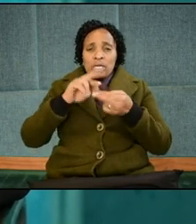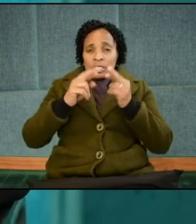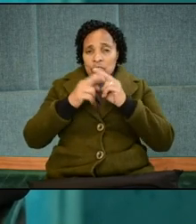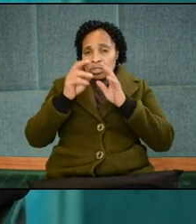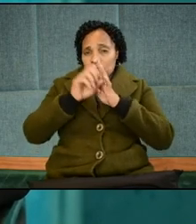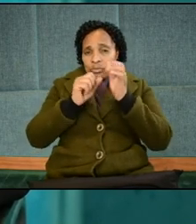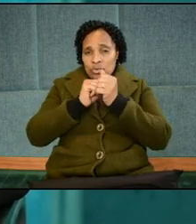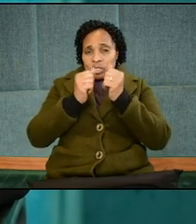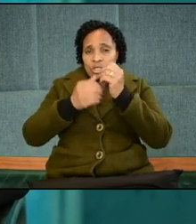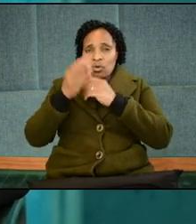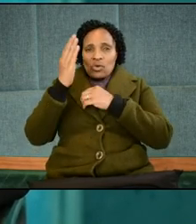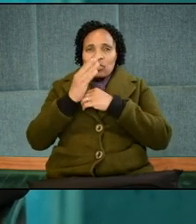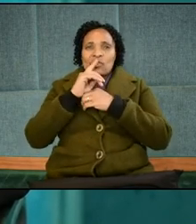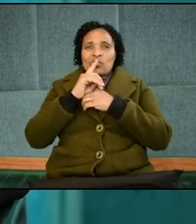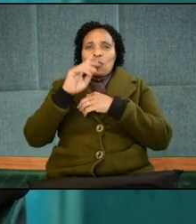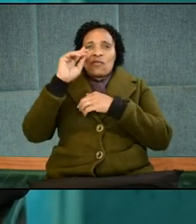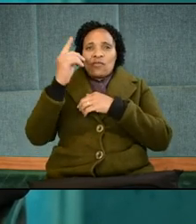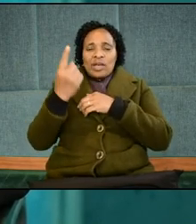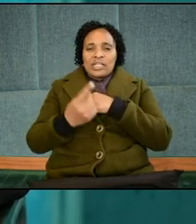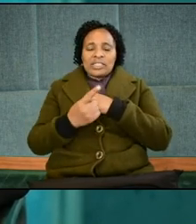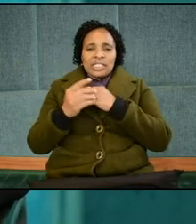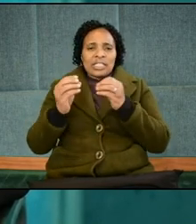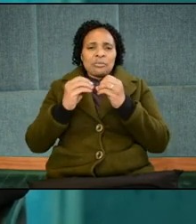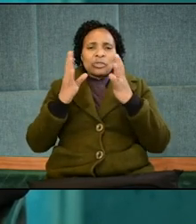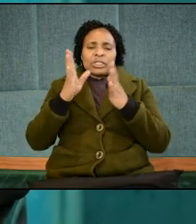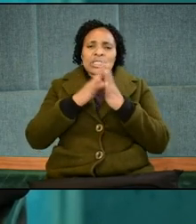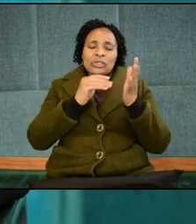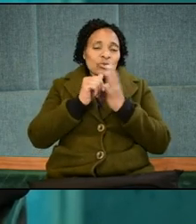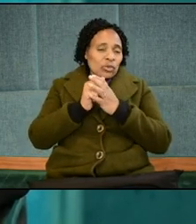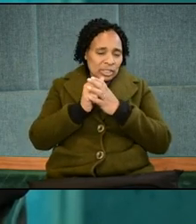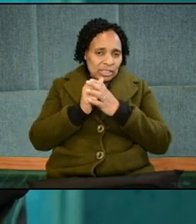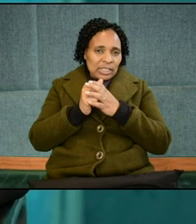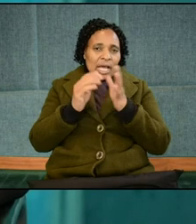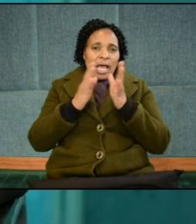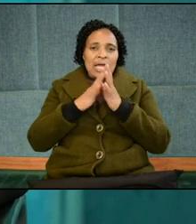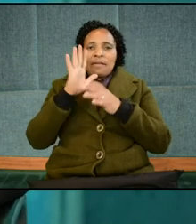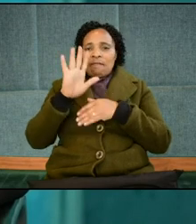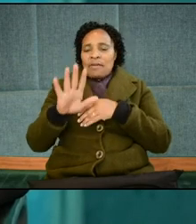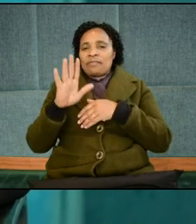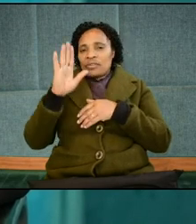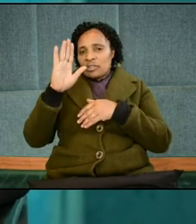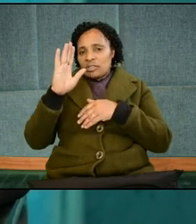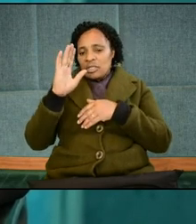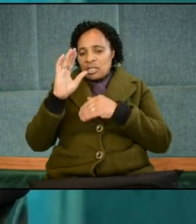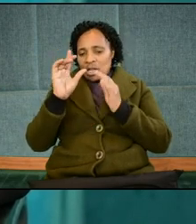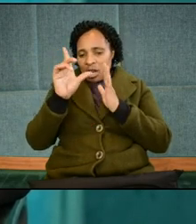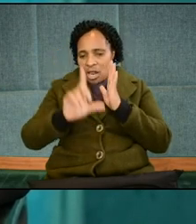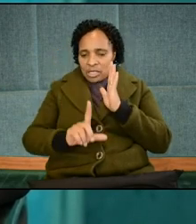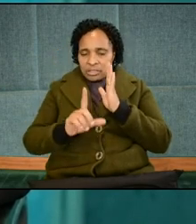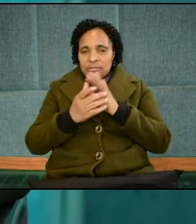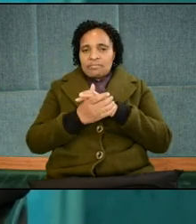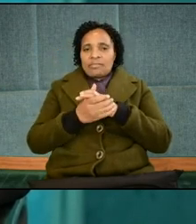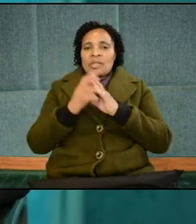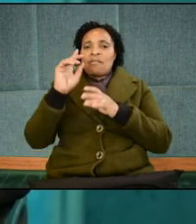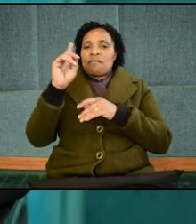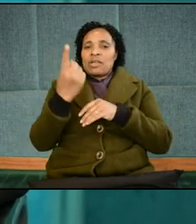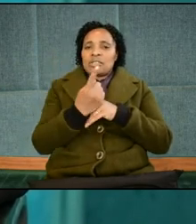God. So first is the most destructive and five is the least. So the first